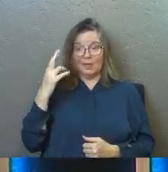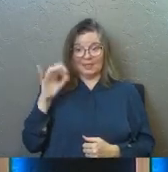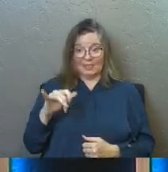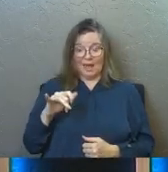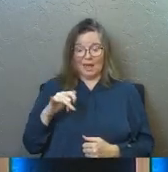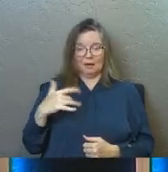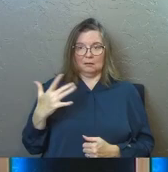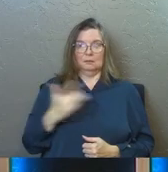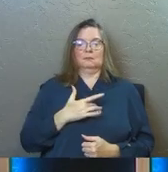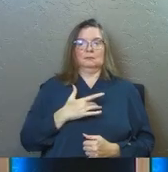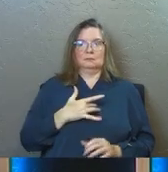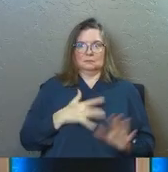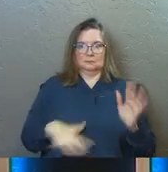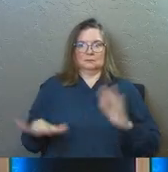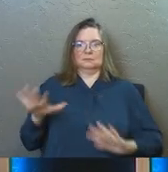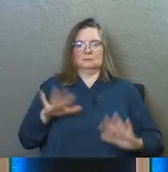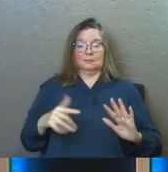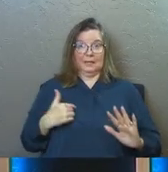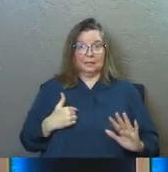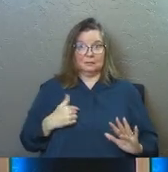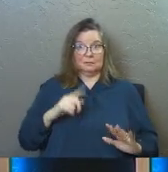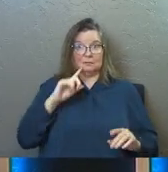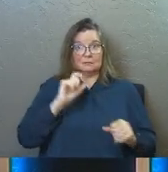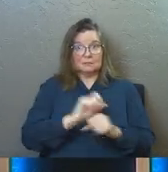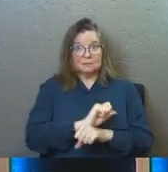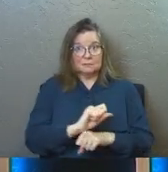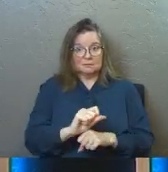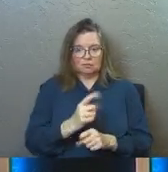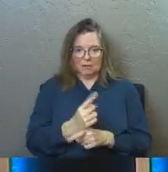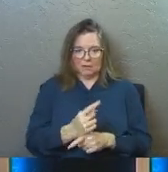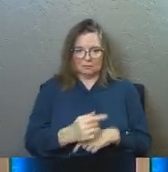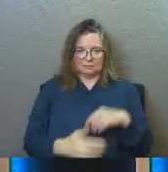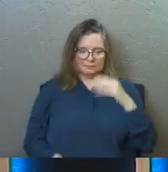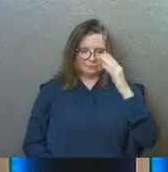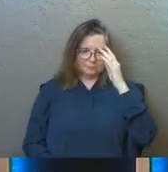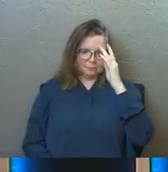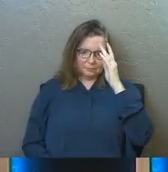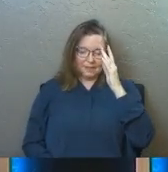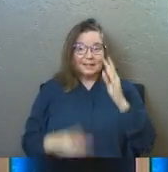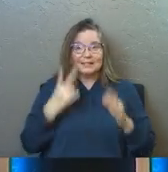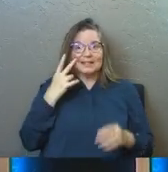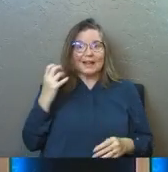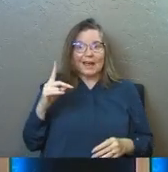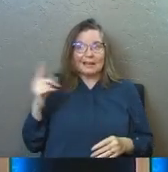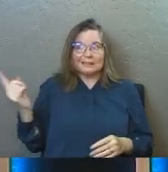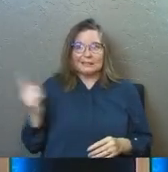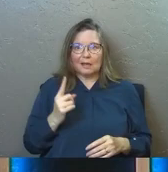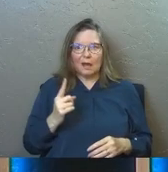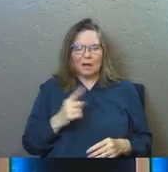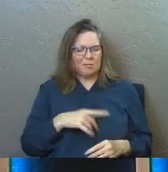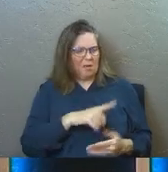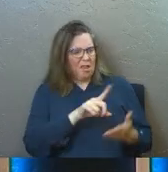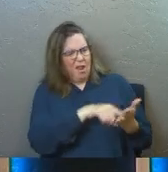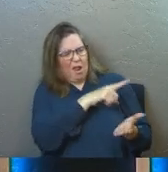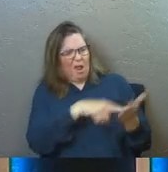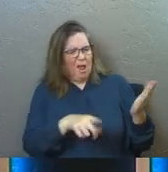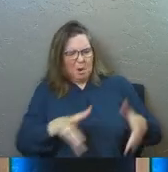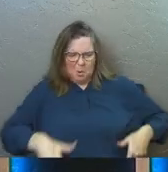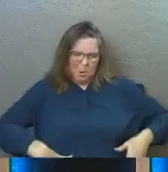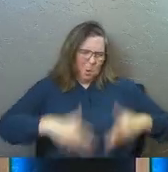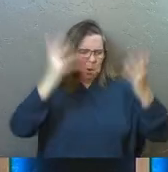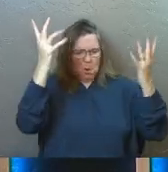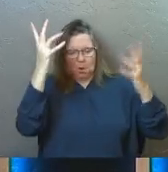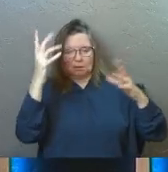that shook me. It did, right? And you see, Ed didn't come in and he's like, oh, you know, flipping tables.